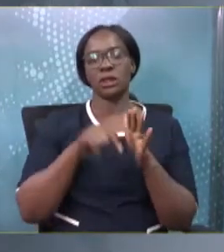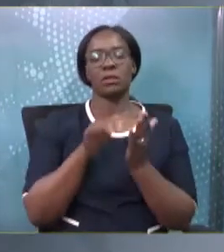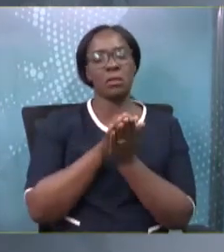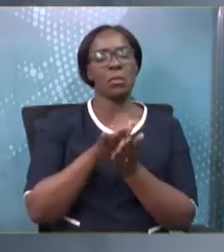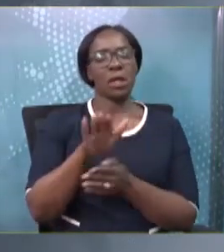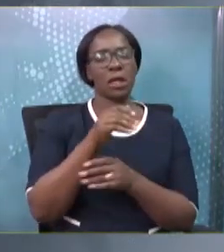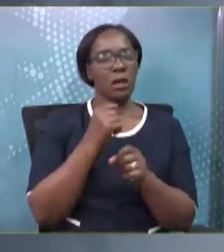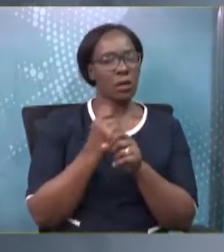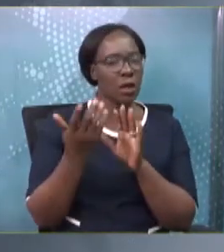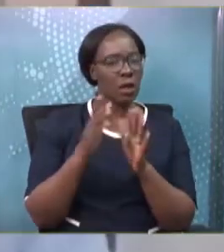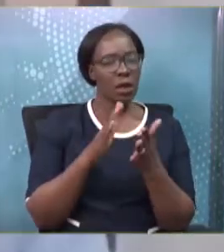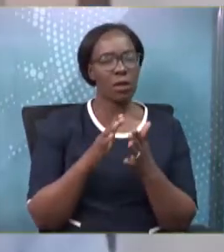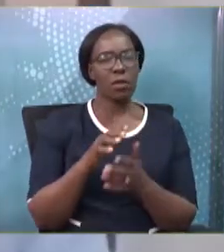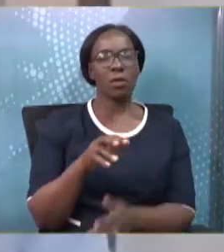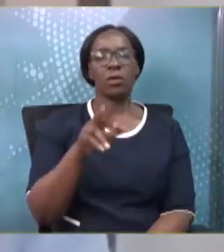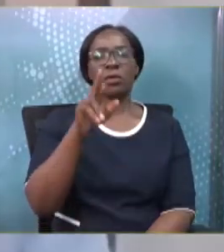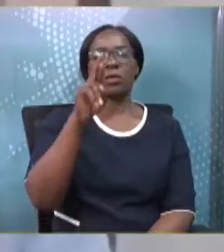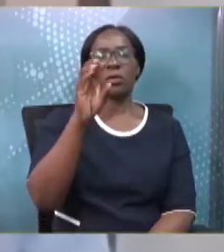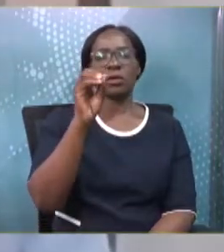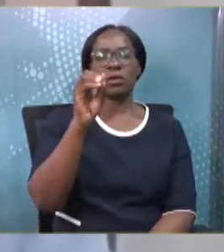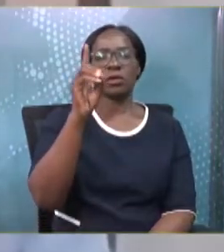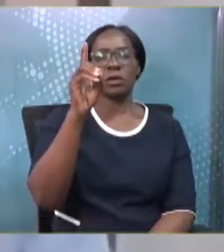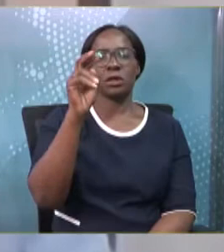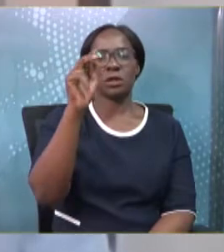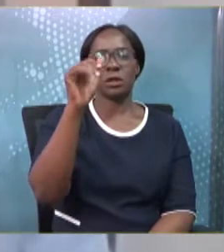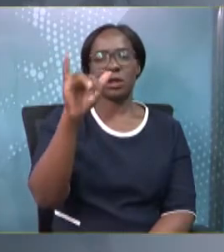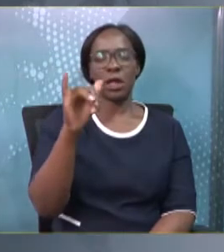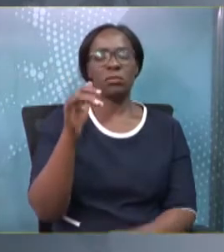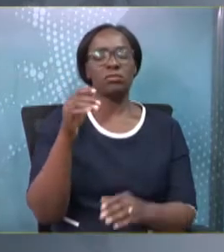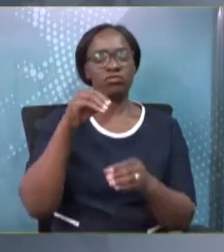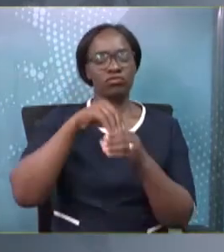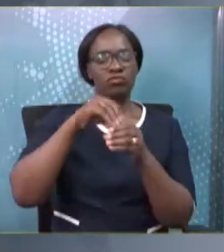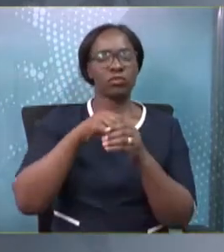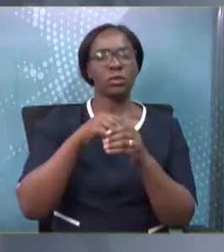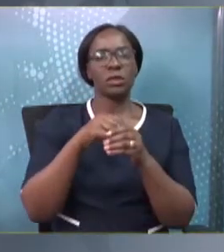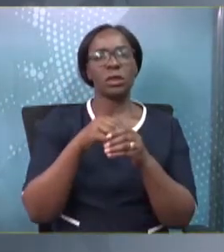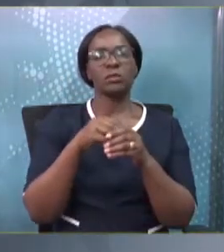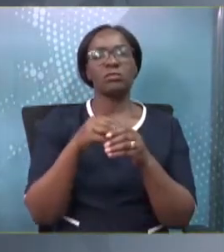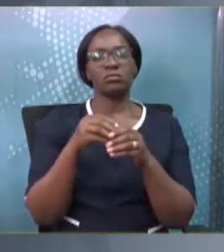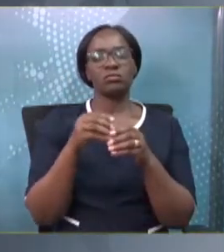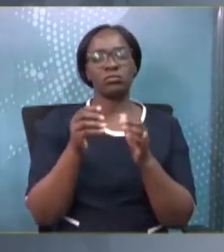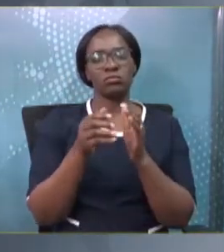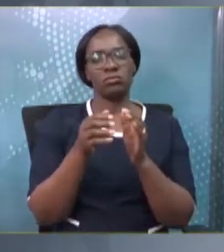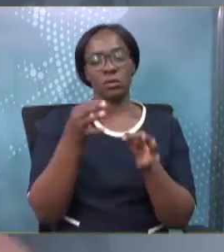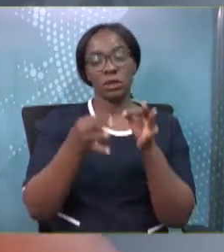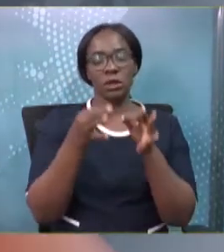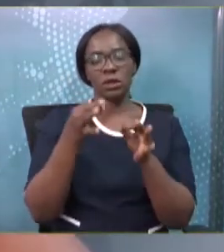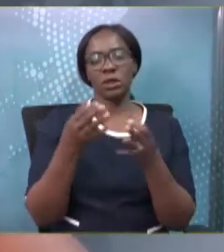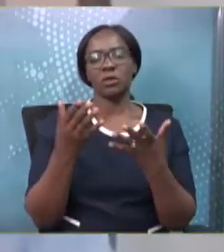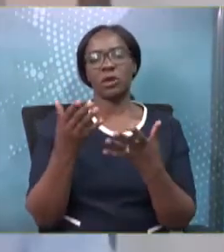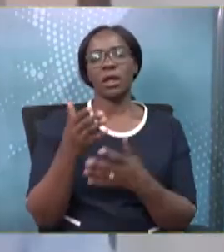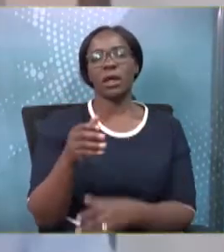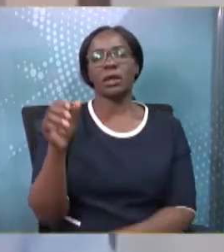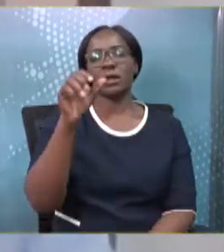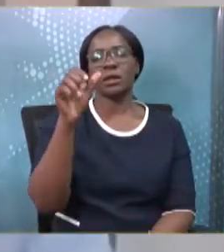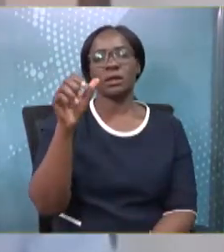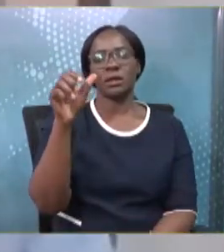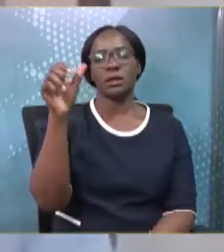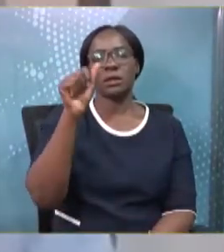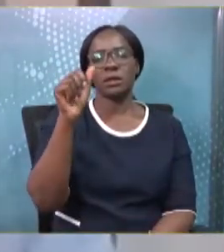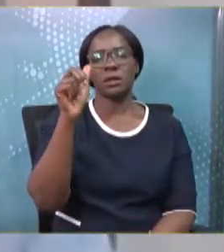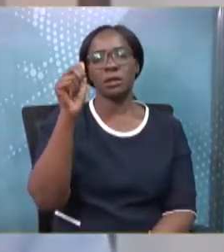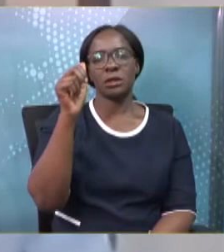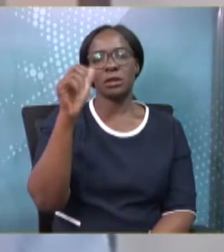sector performance is Rodney Omuhulu, investment analyst at Sighton. Rodney, thank you for making time. It's